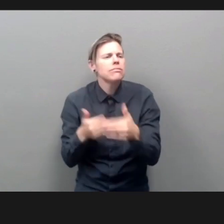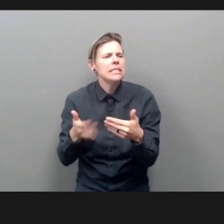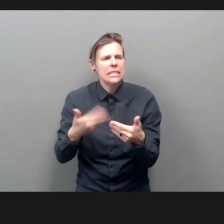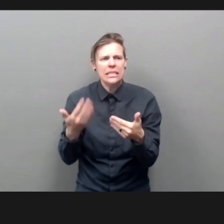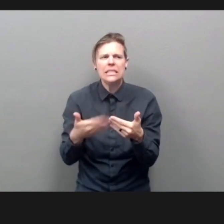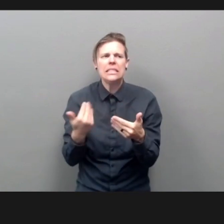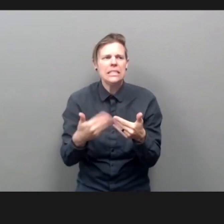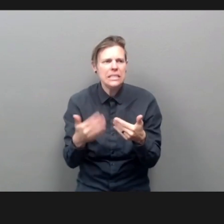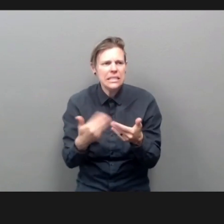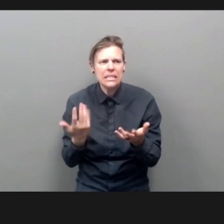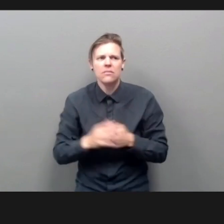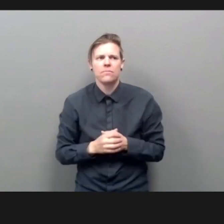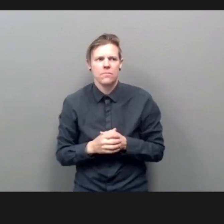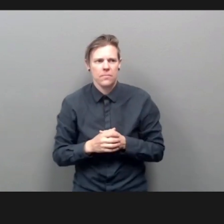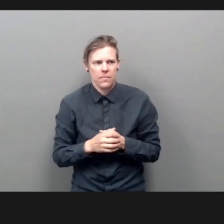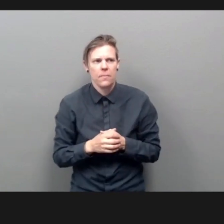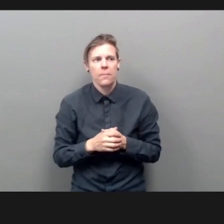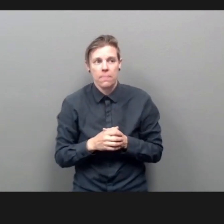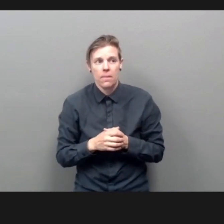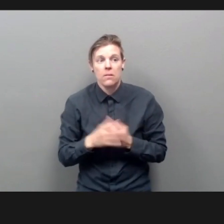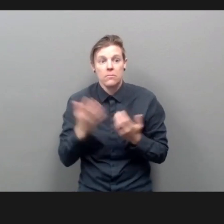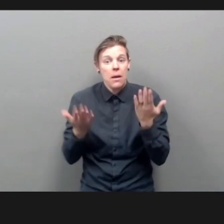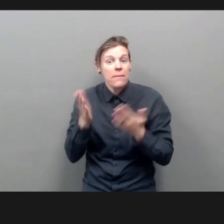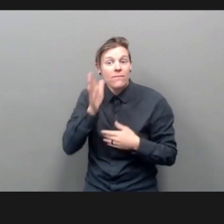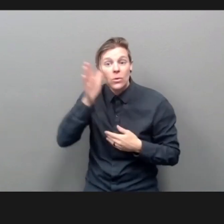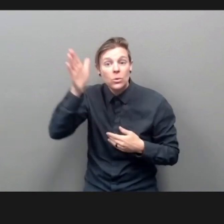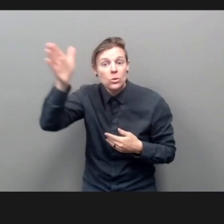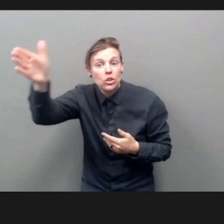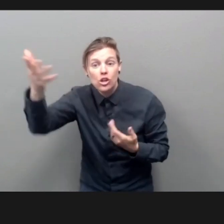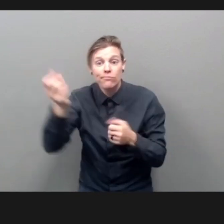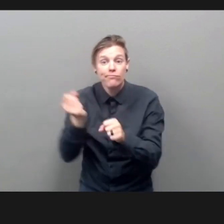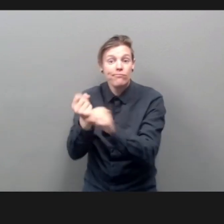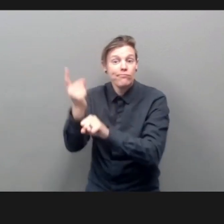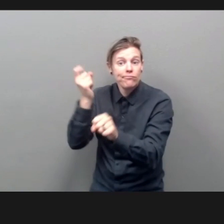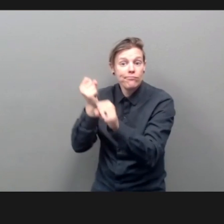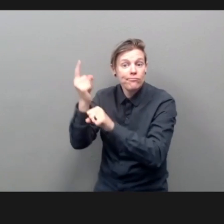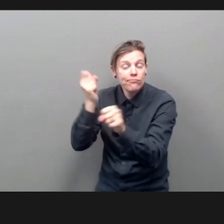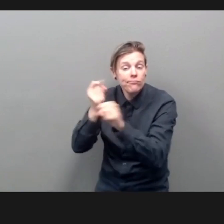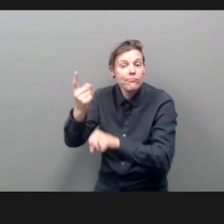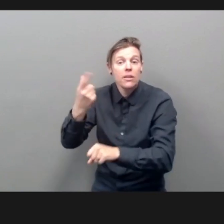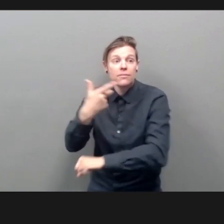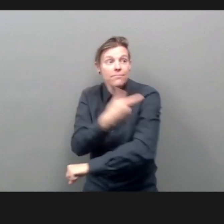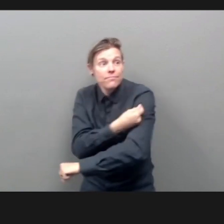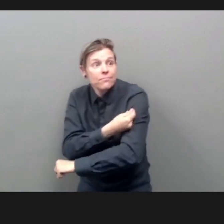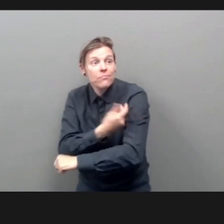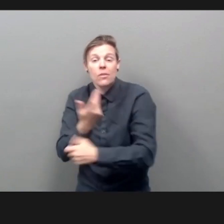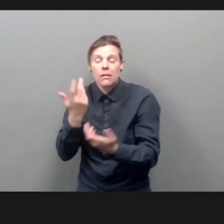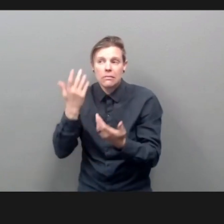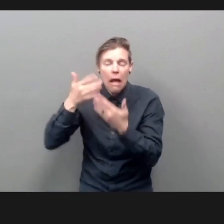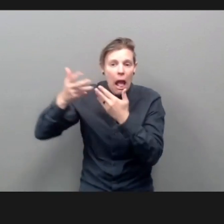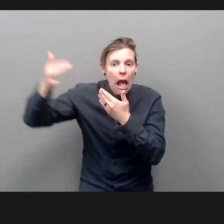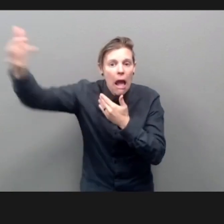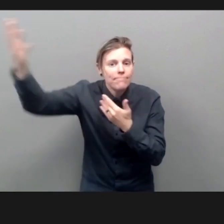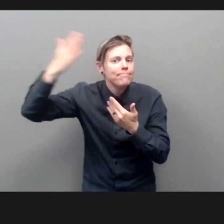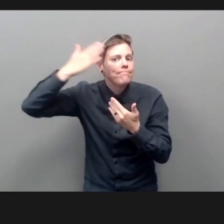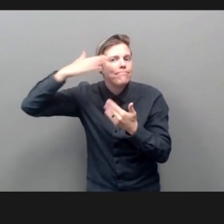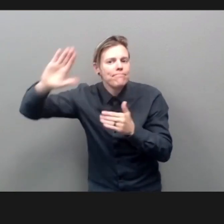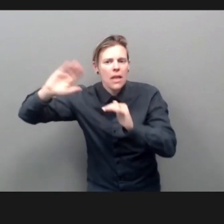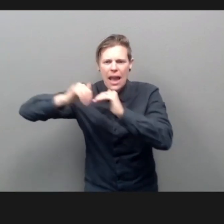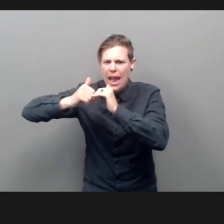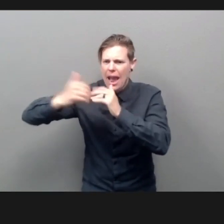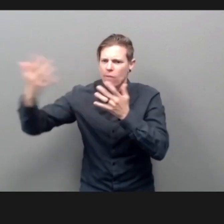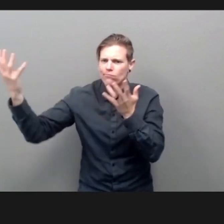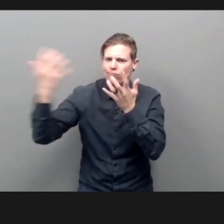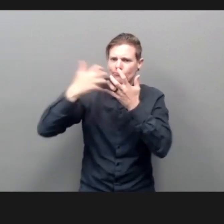expecting over the next 24 or 36 months? The more we know about what to expect, the better we're going